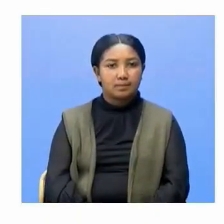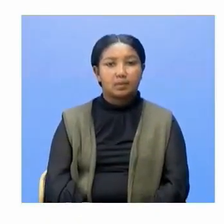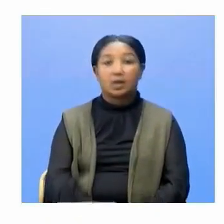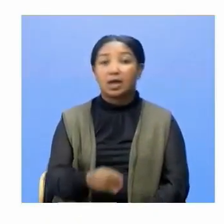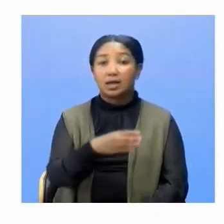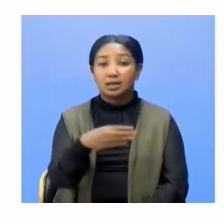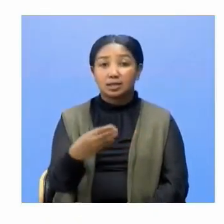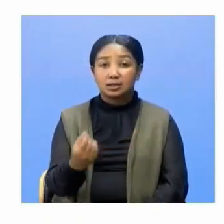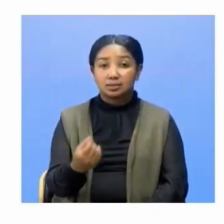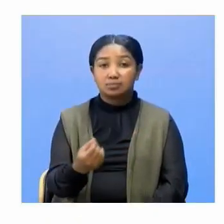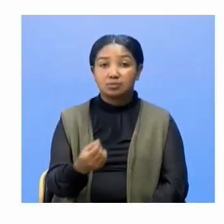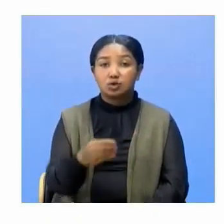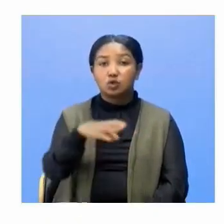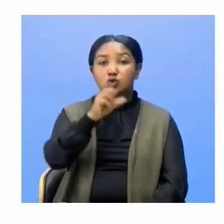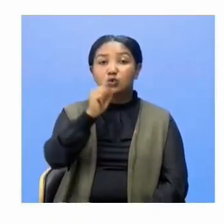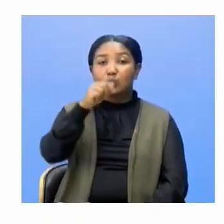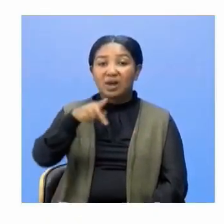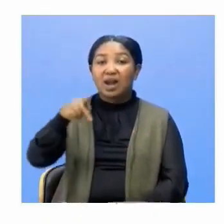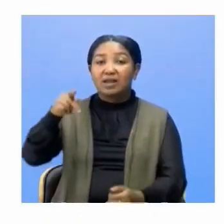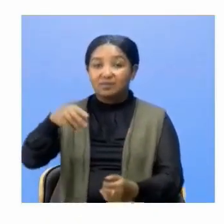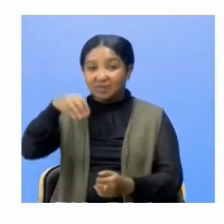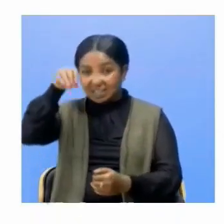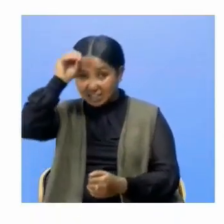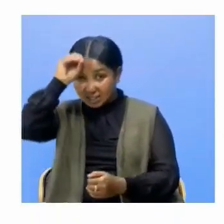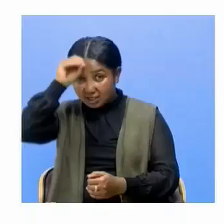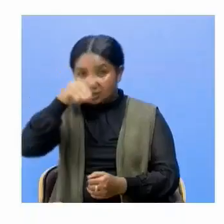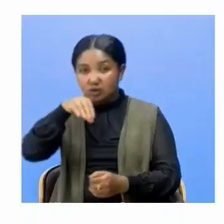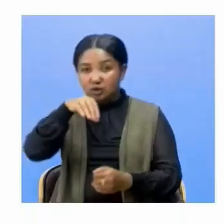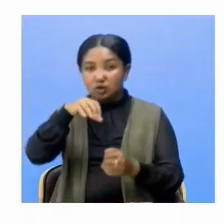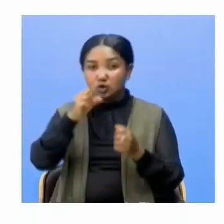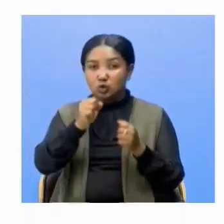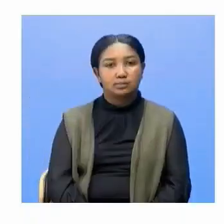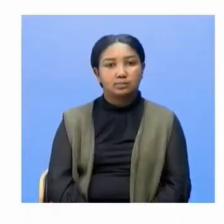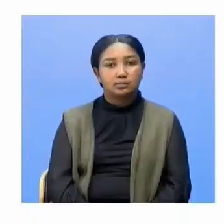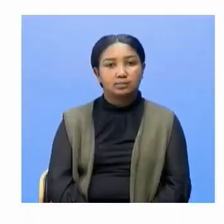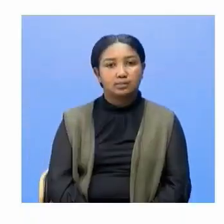And its superlative, strongest. Good.